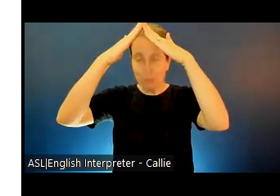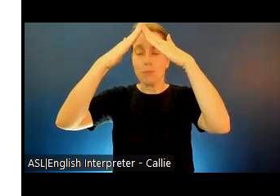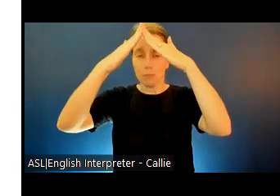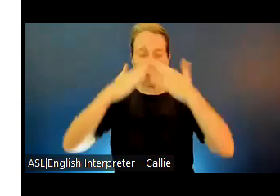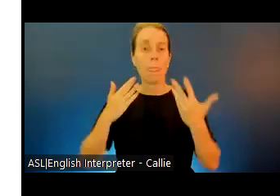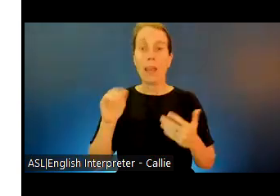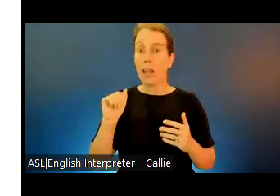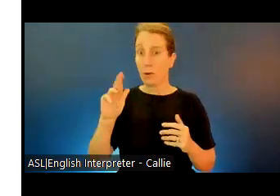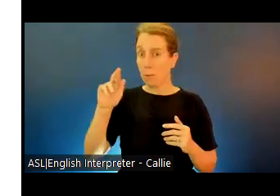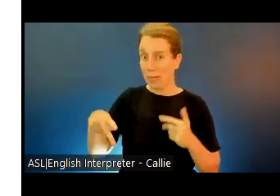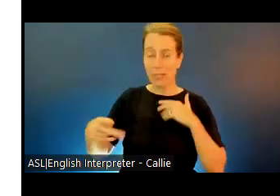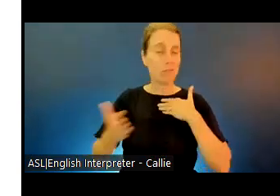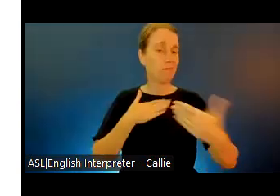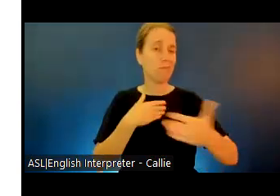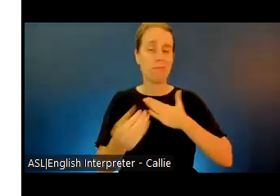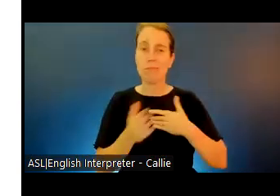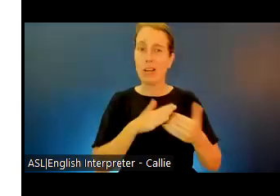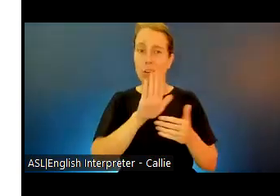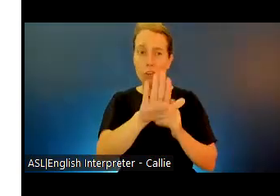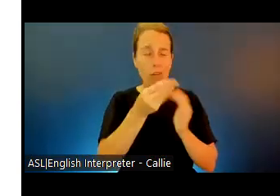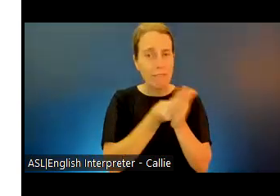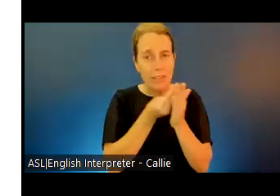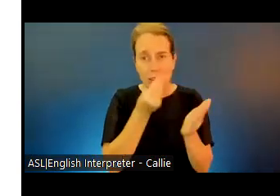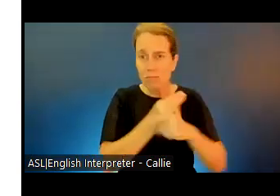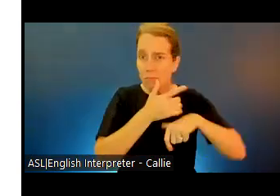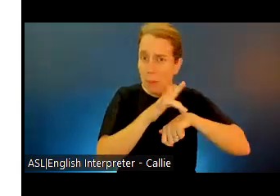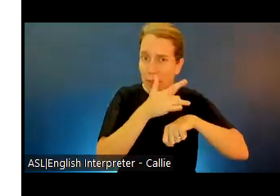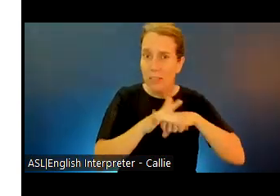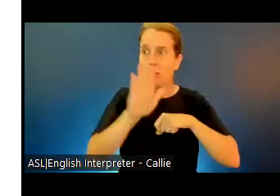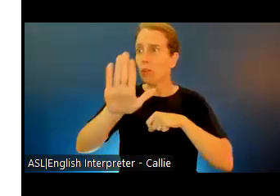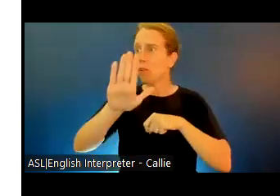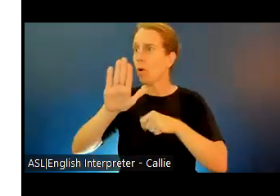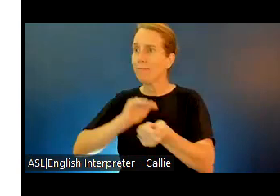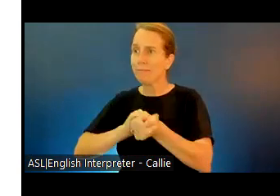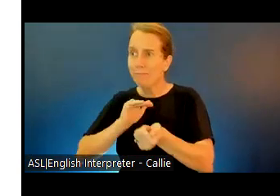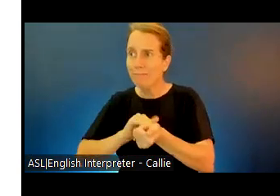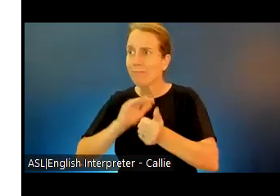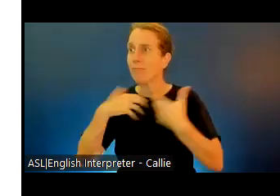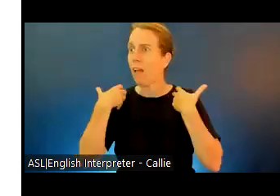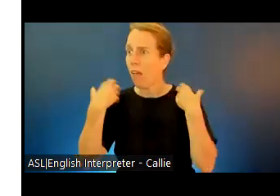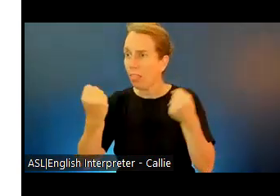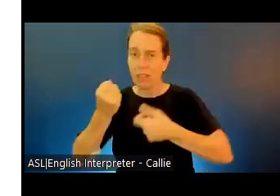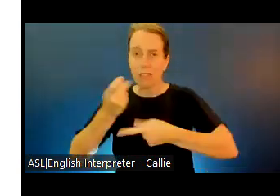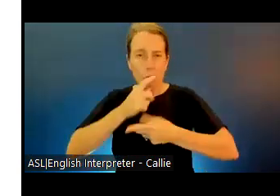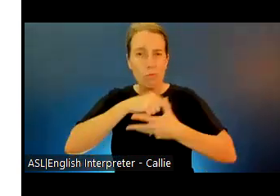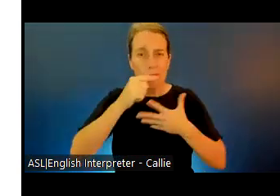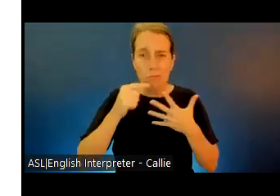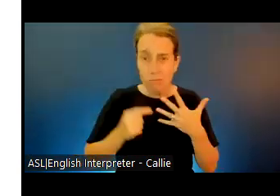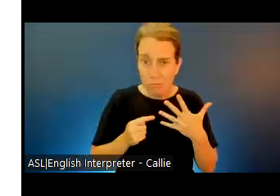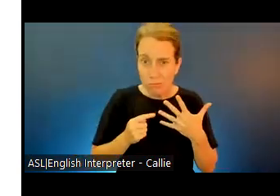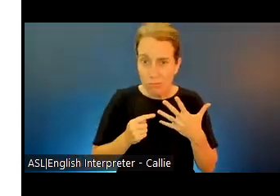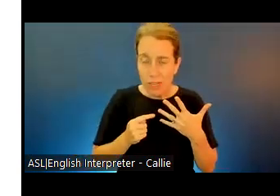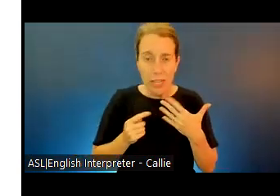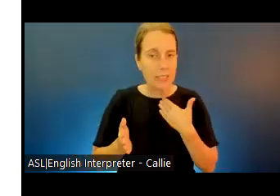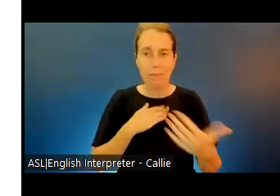your status in life, regardless of any issues that you may be experiencing, that everyone enjoys the right to live